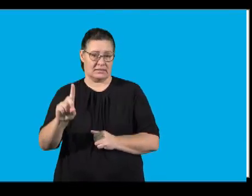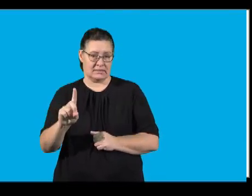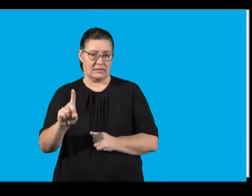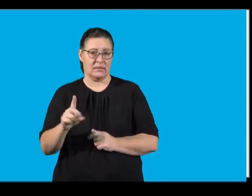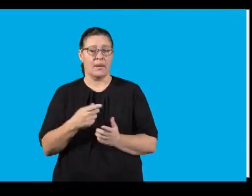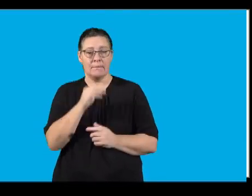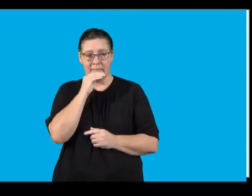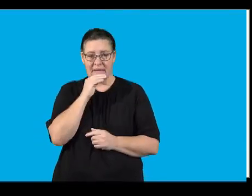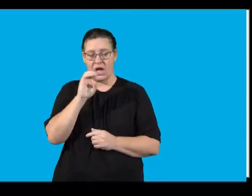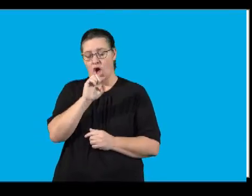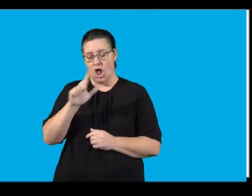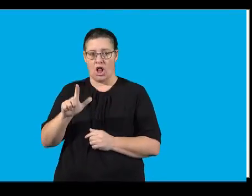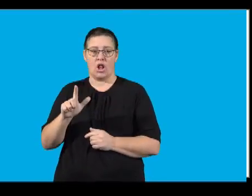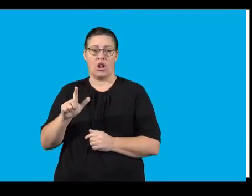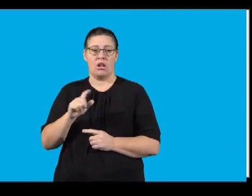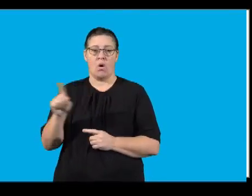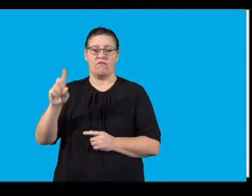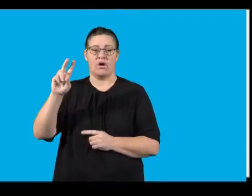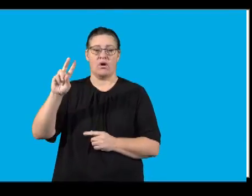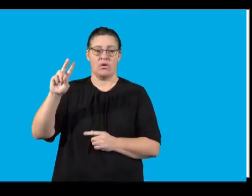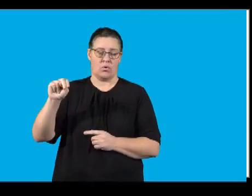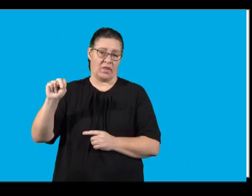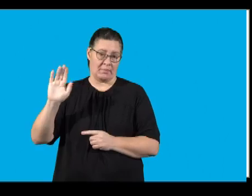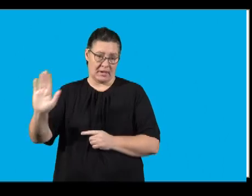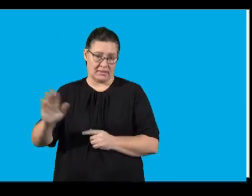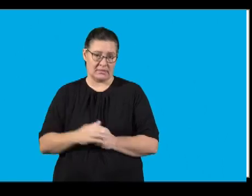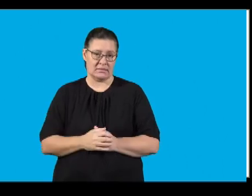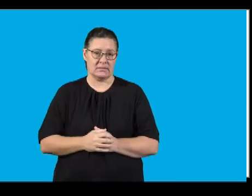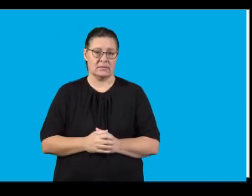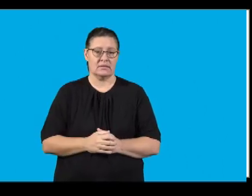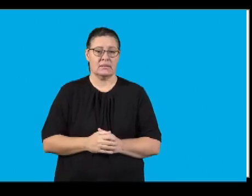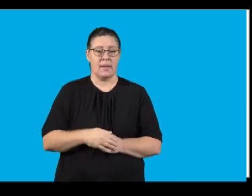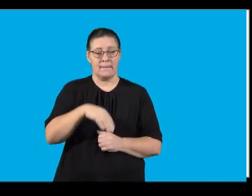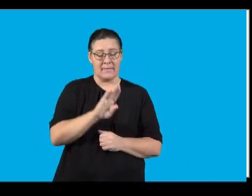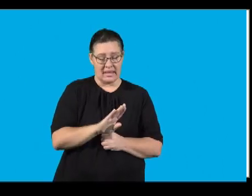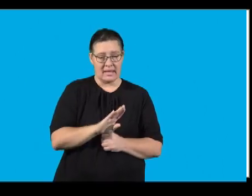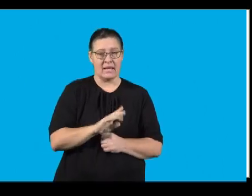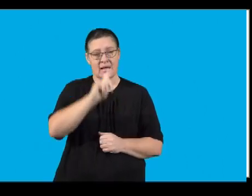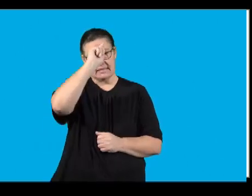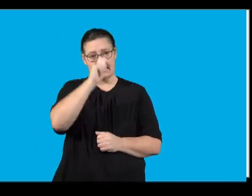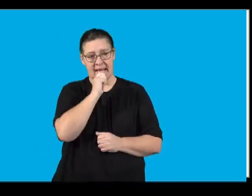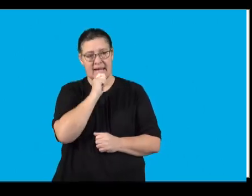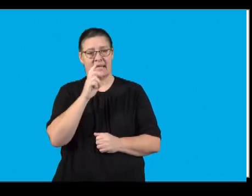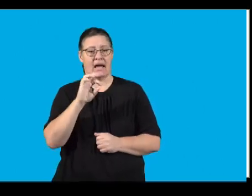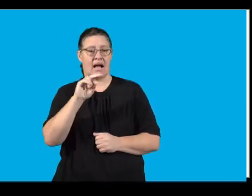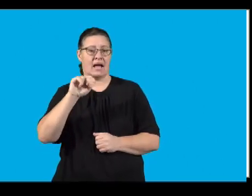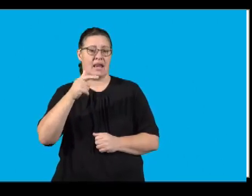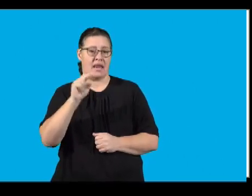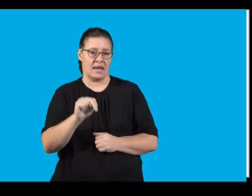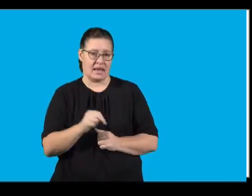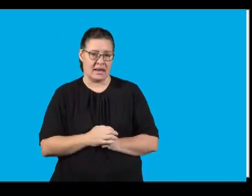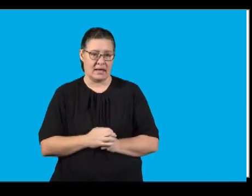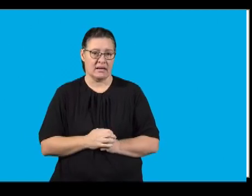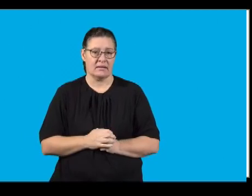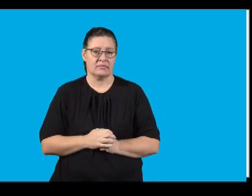Seward, which is the Earl of Northumberland, right? In B, we have the son of Duncan,